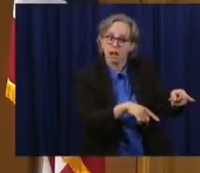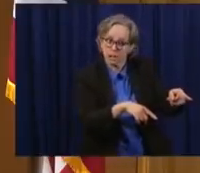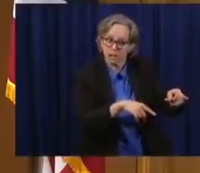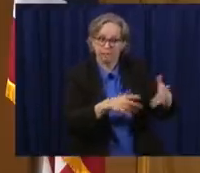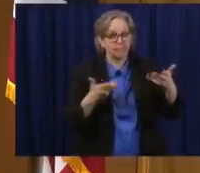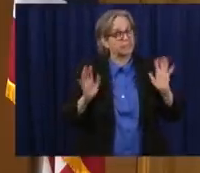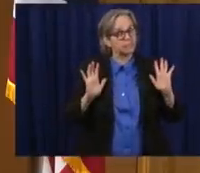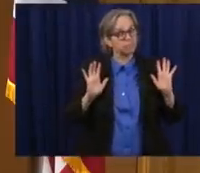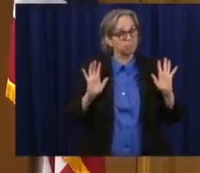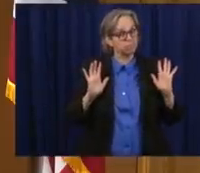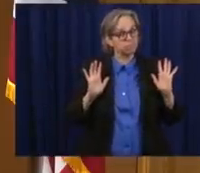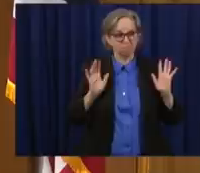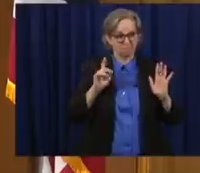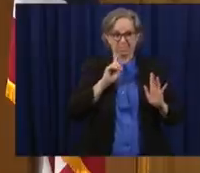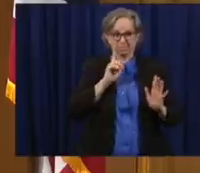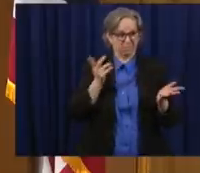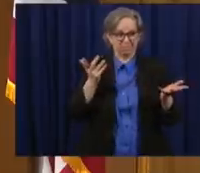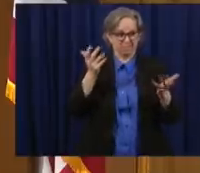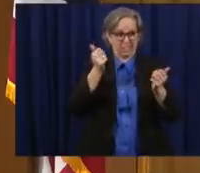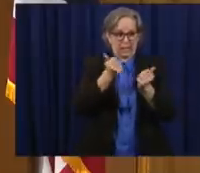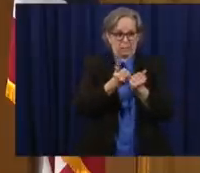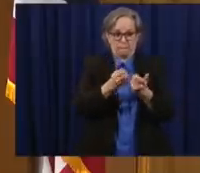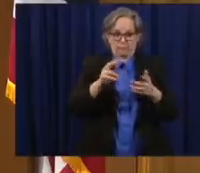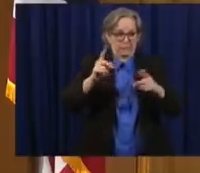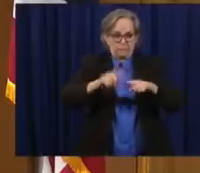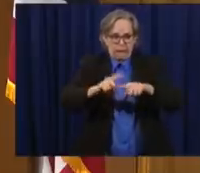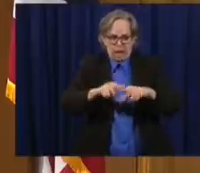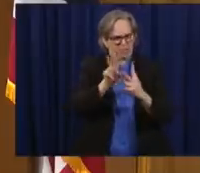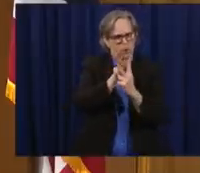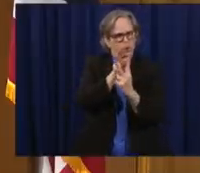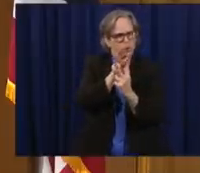that's everything kind of flows from there.